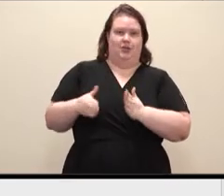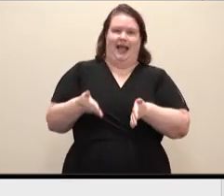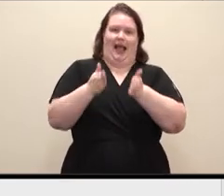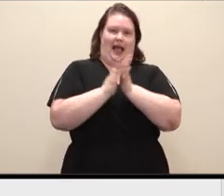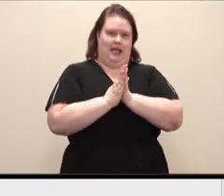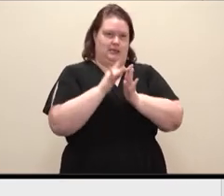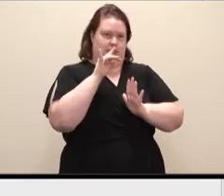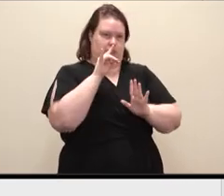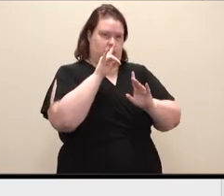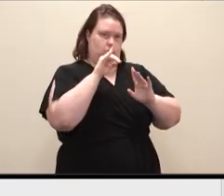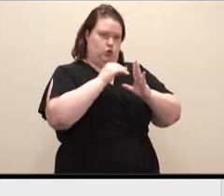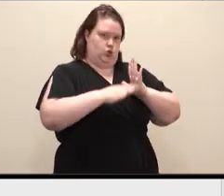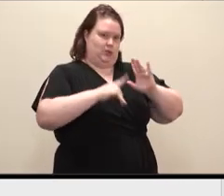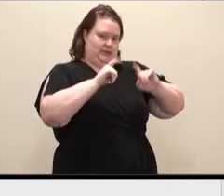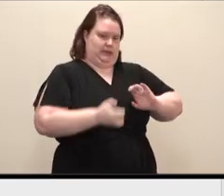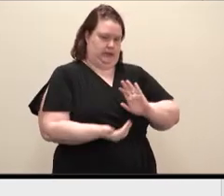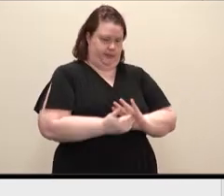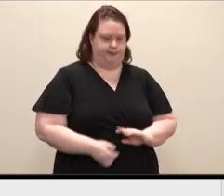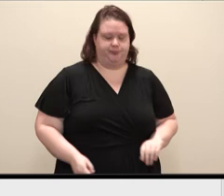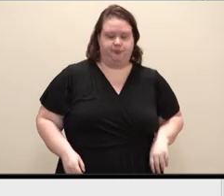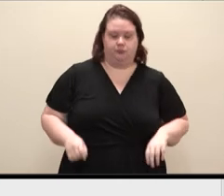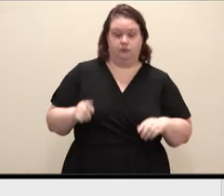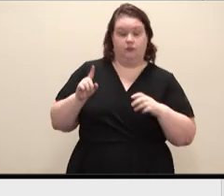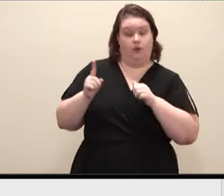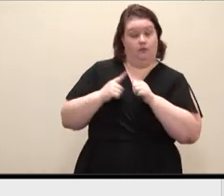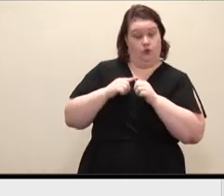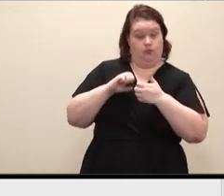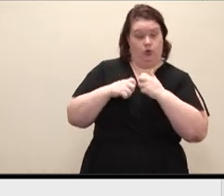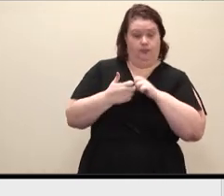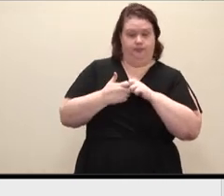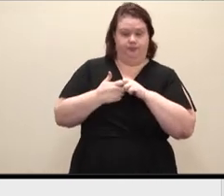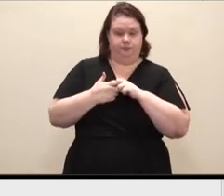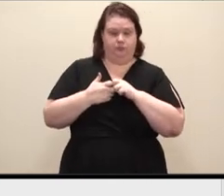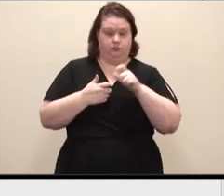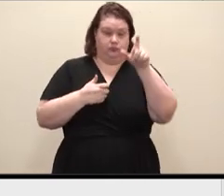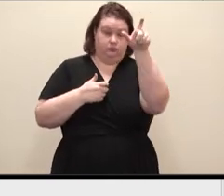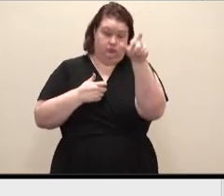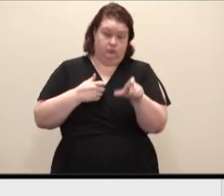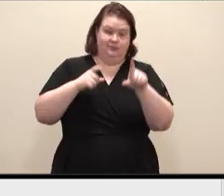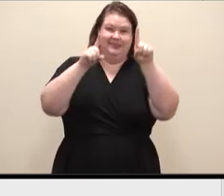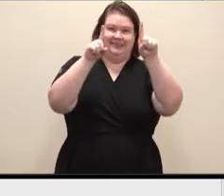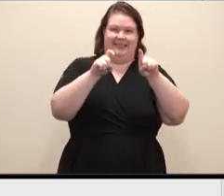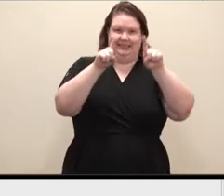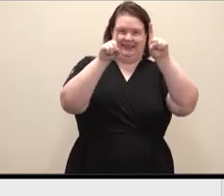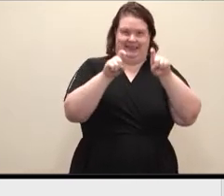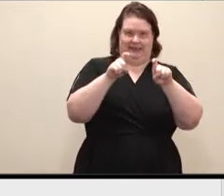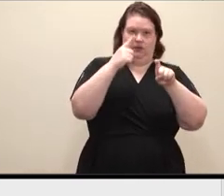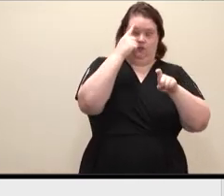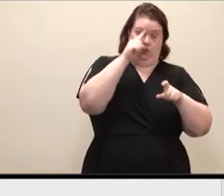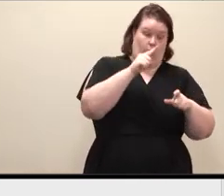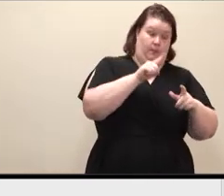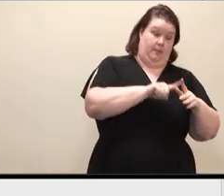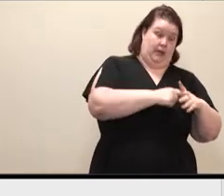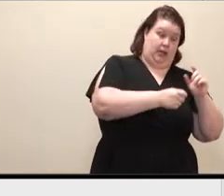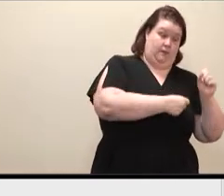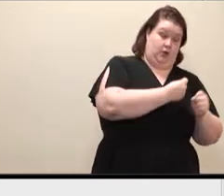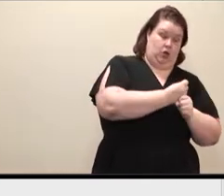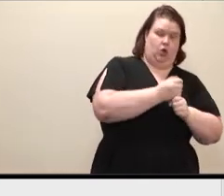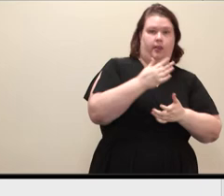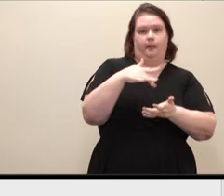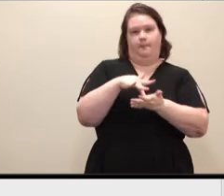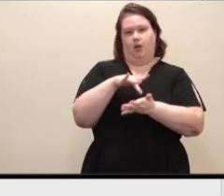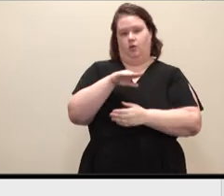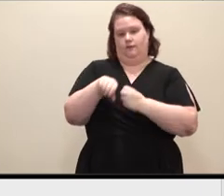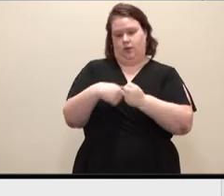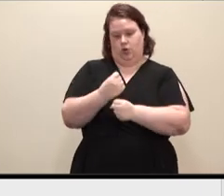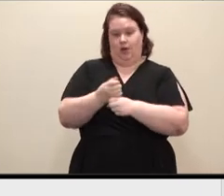And so it looks like this. That first column is number of students tested are the kids who actually have the both scores, the beginning of year and the mid-year. And